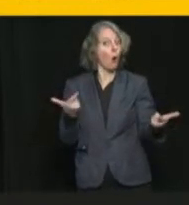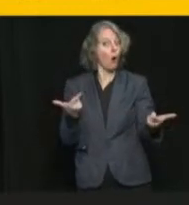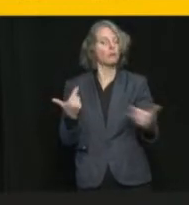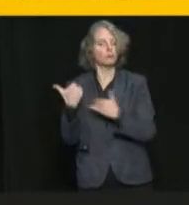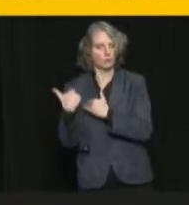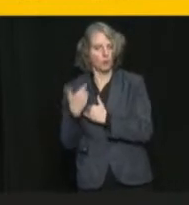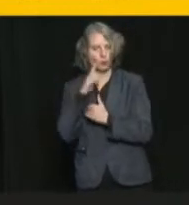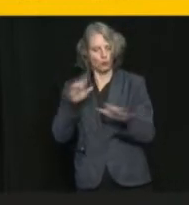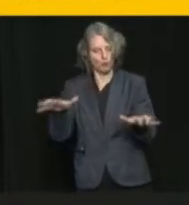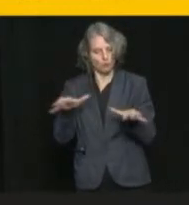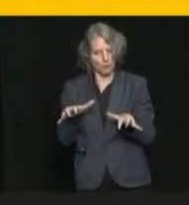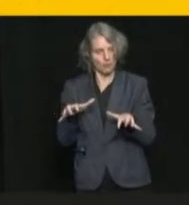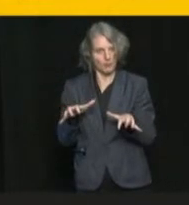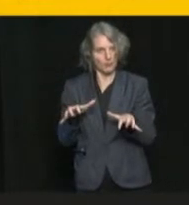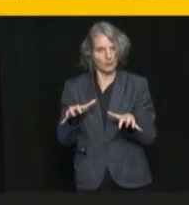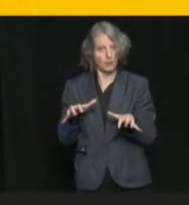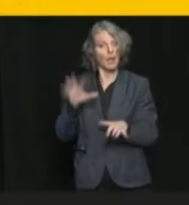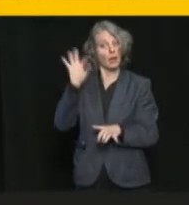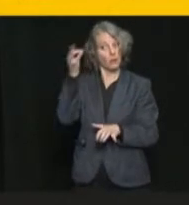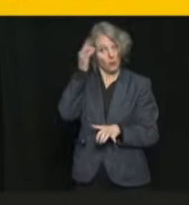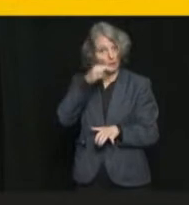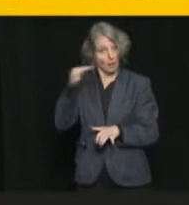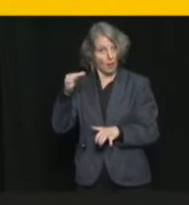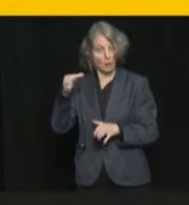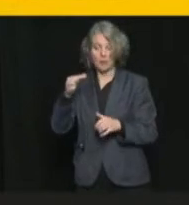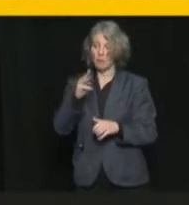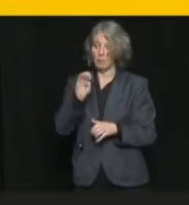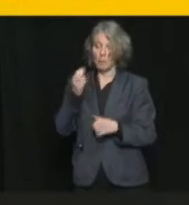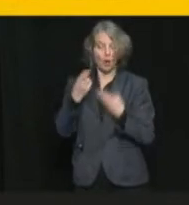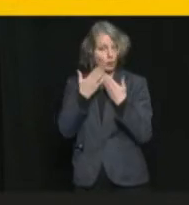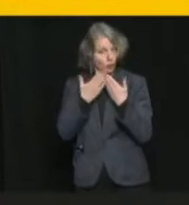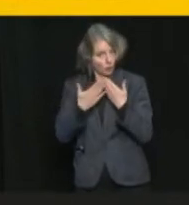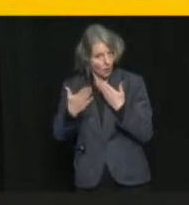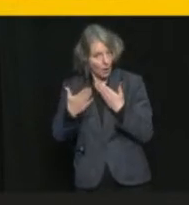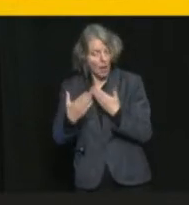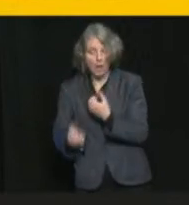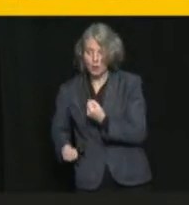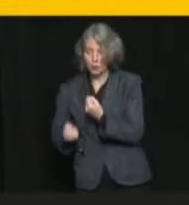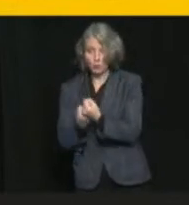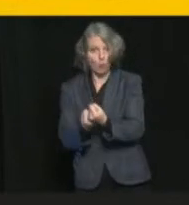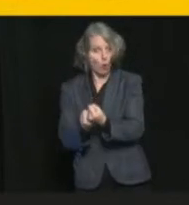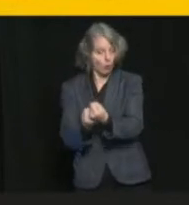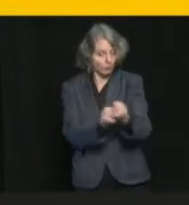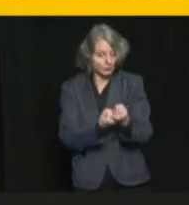beginning, the federal government will always be there when it's needed most.